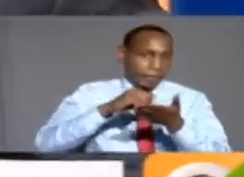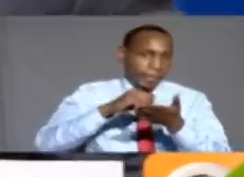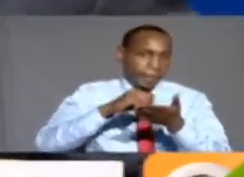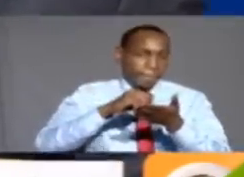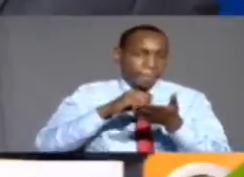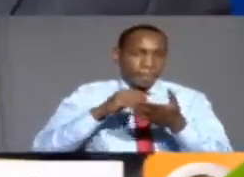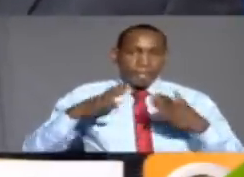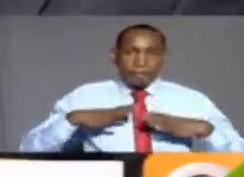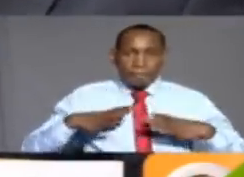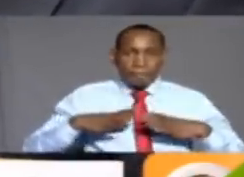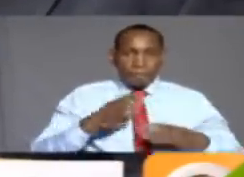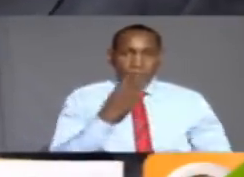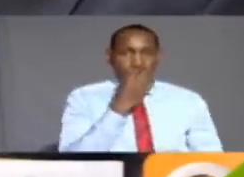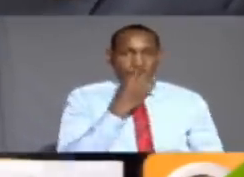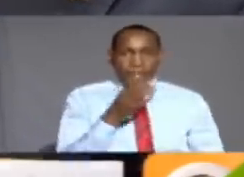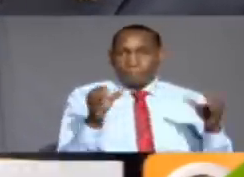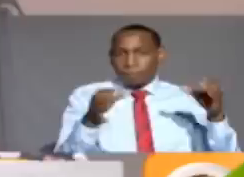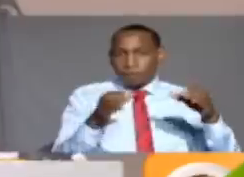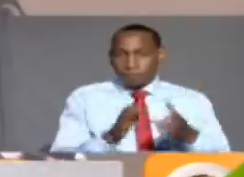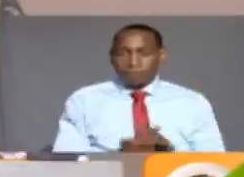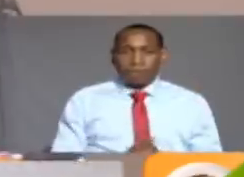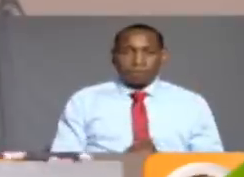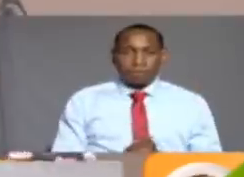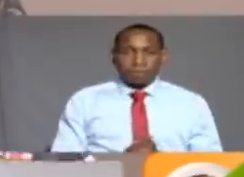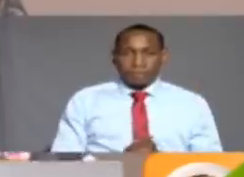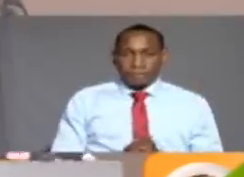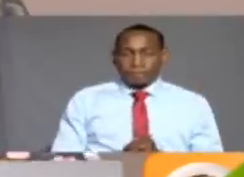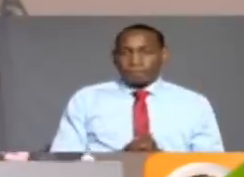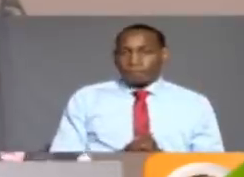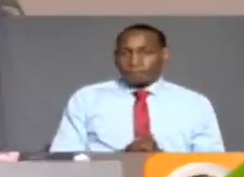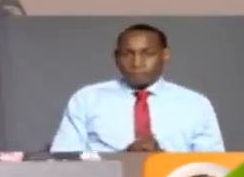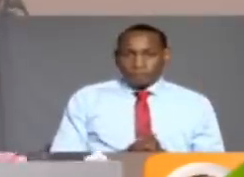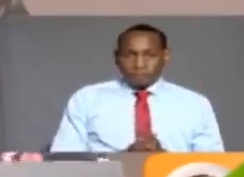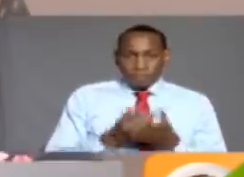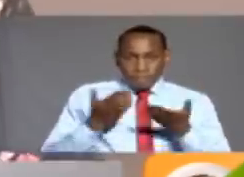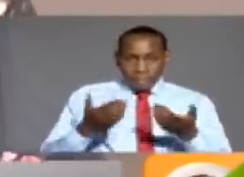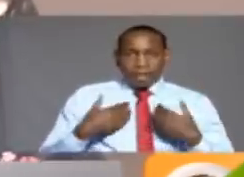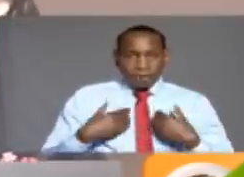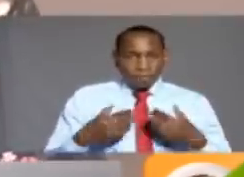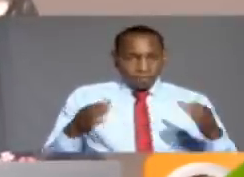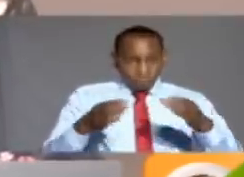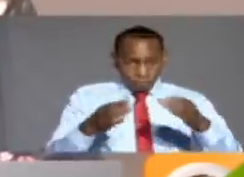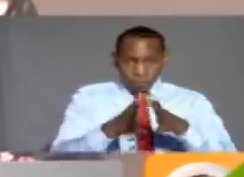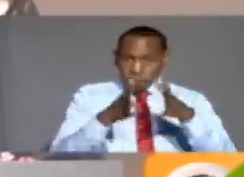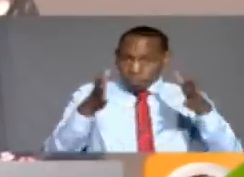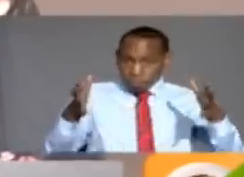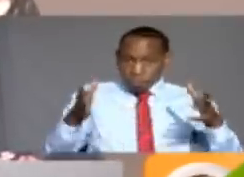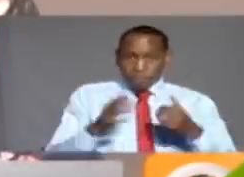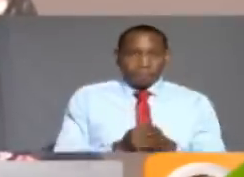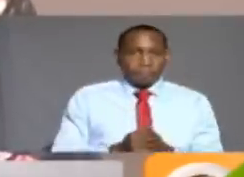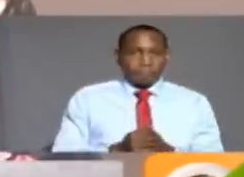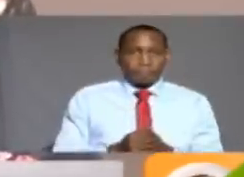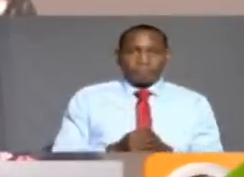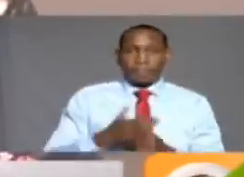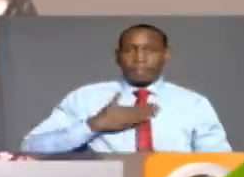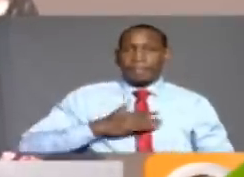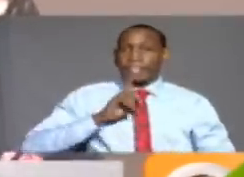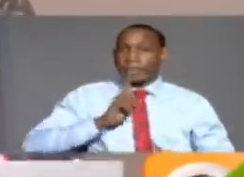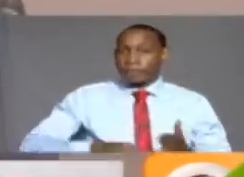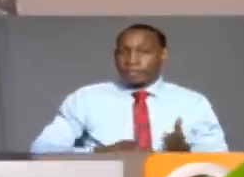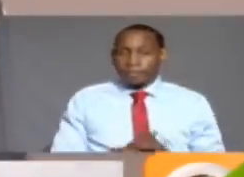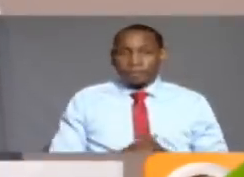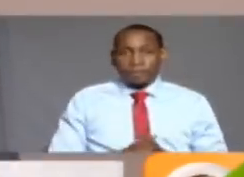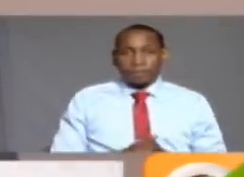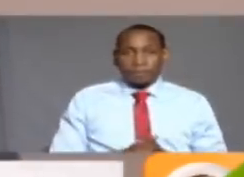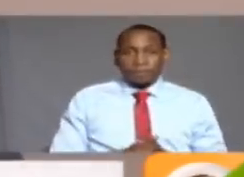including people from the ODM. And so that now there is a fairly good team. But let's just say that